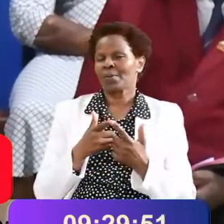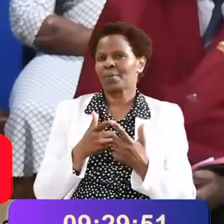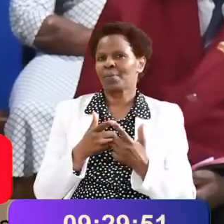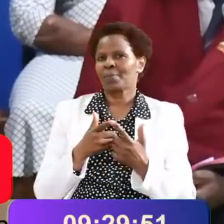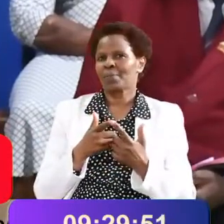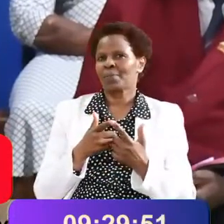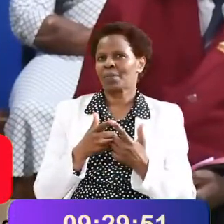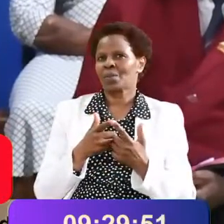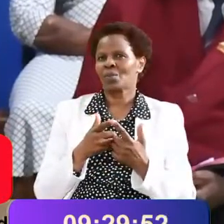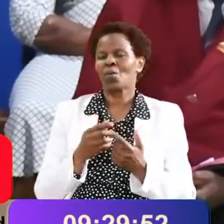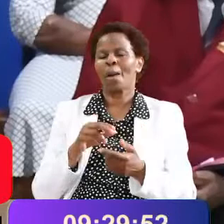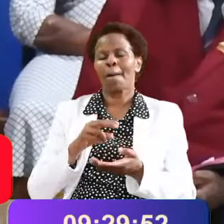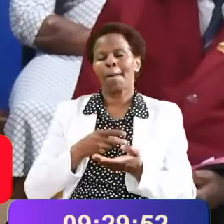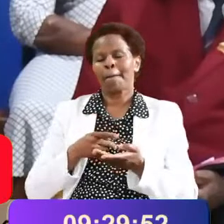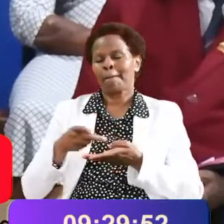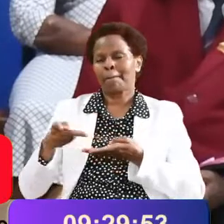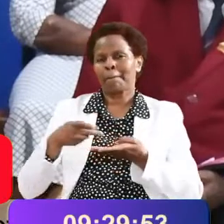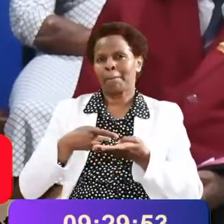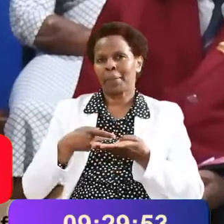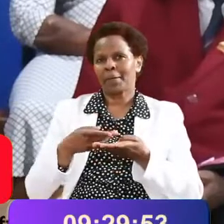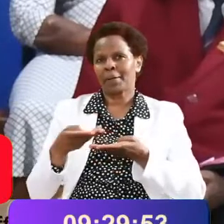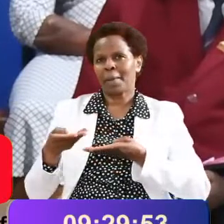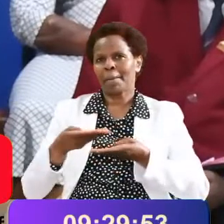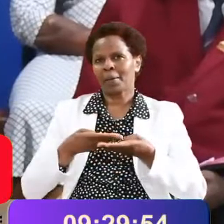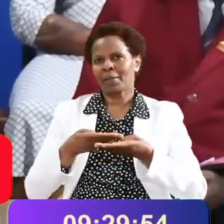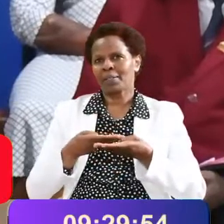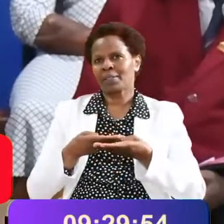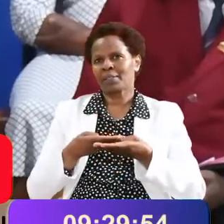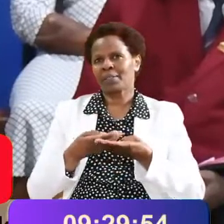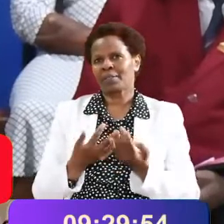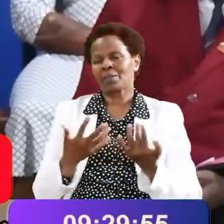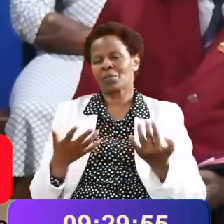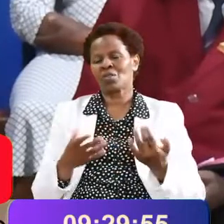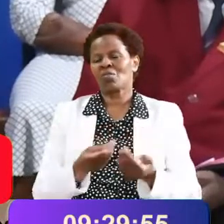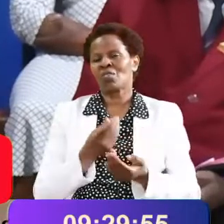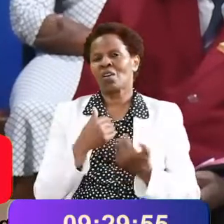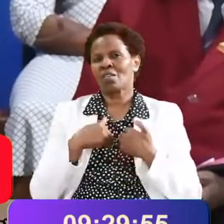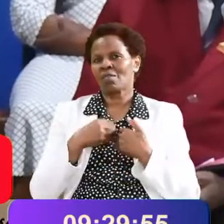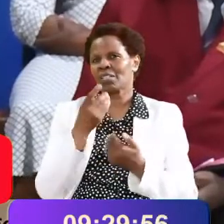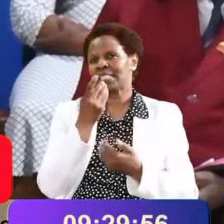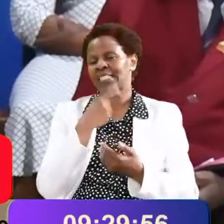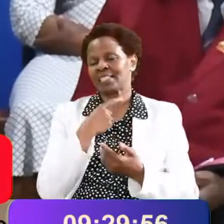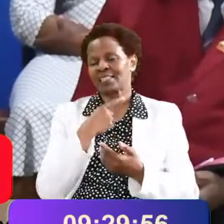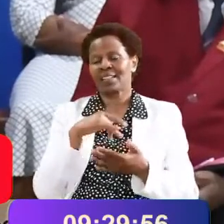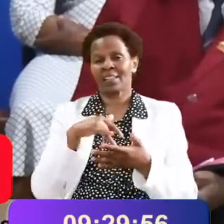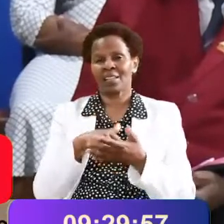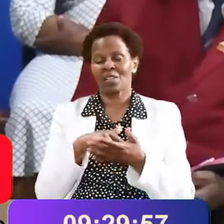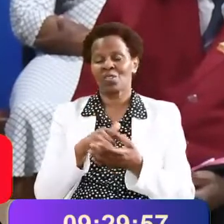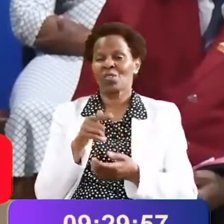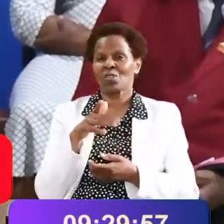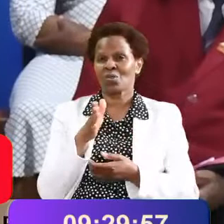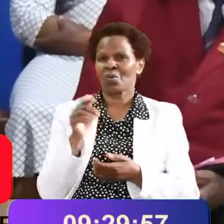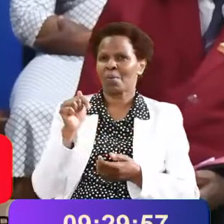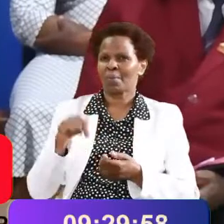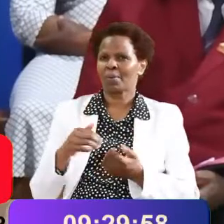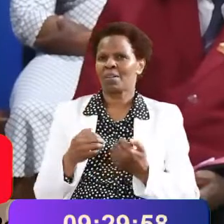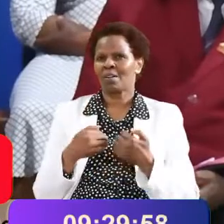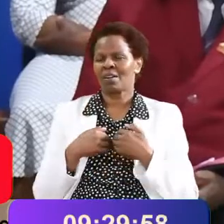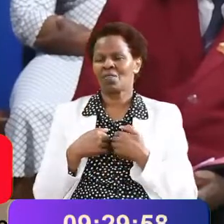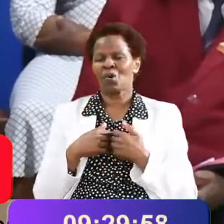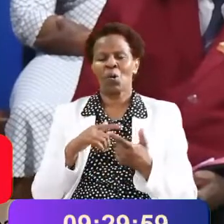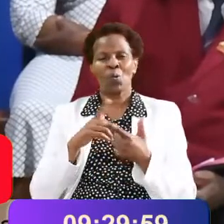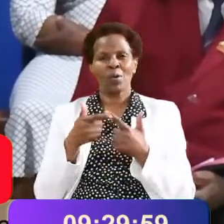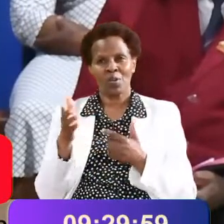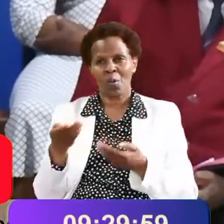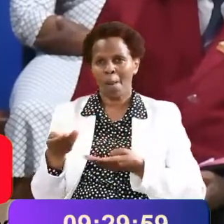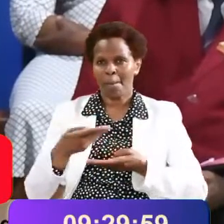want to buy something, you feel that you have the desire. This is the thing that I must have. And then the moment you buy it,